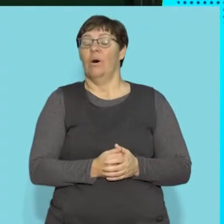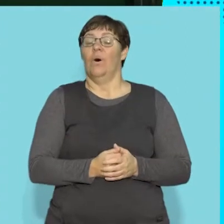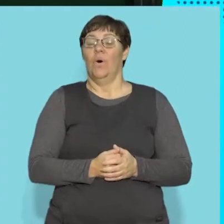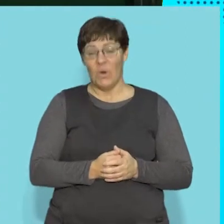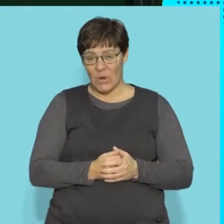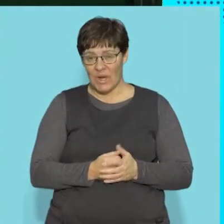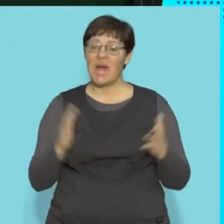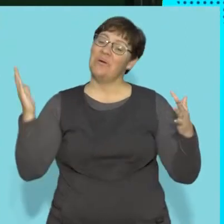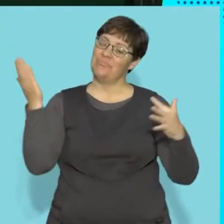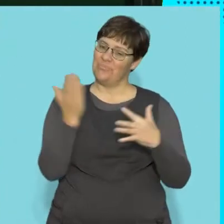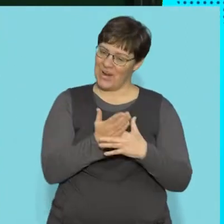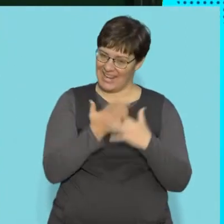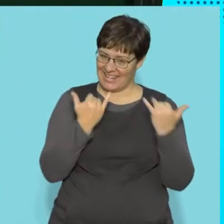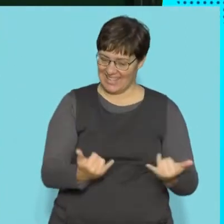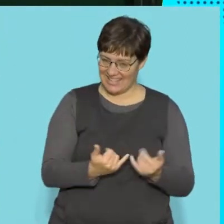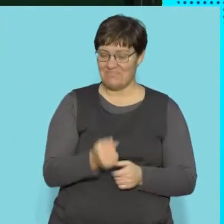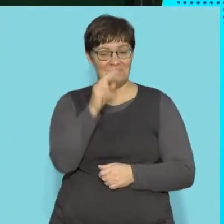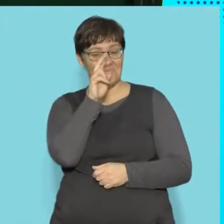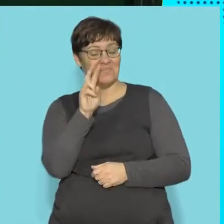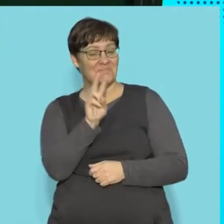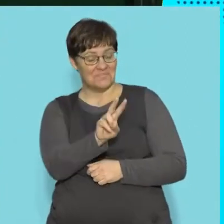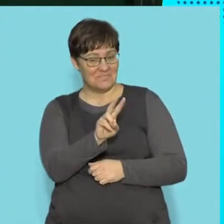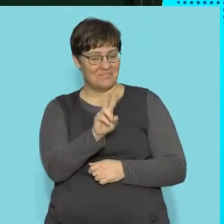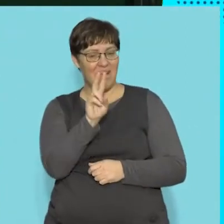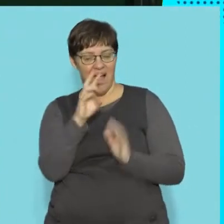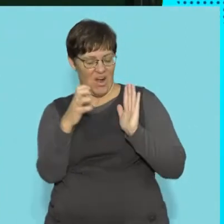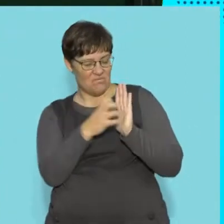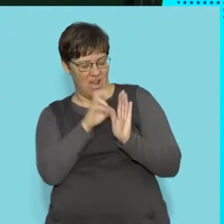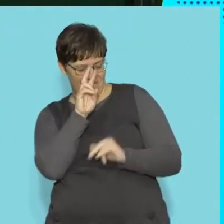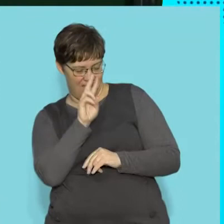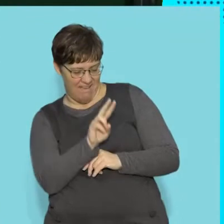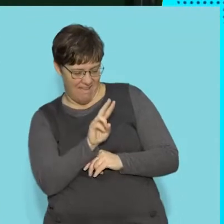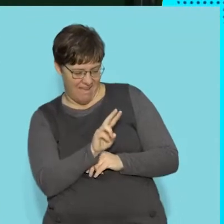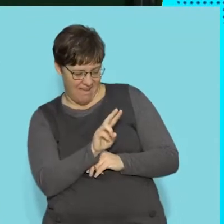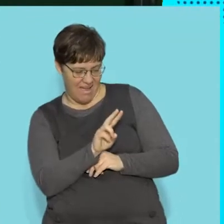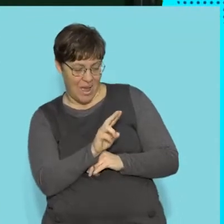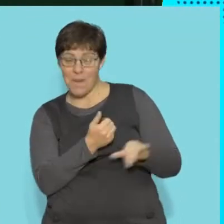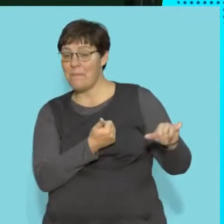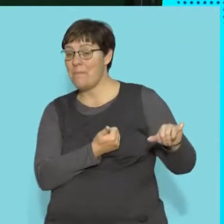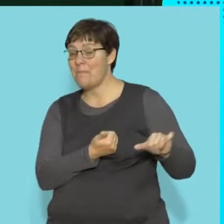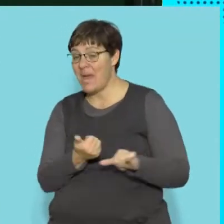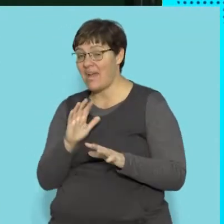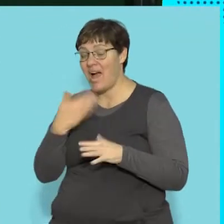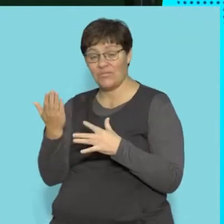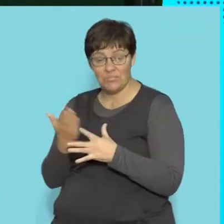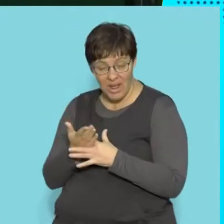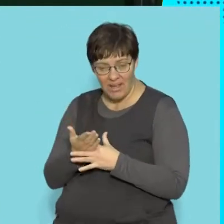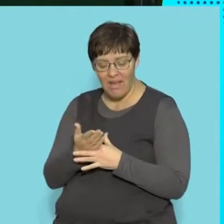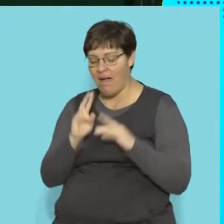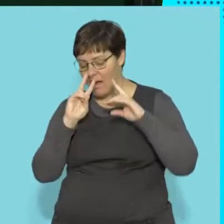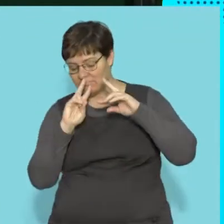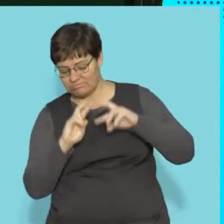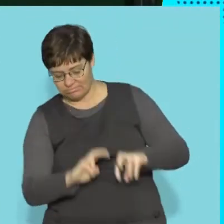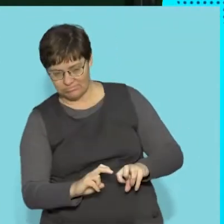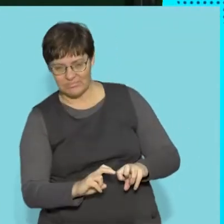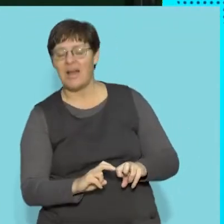break. Let's look at this graph carefully when we come back after the break and make sure that